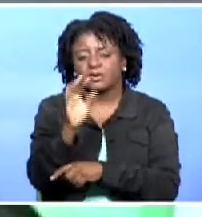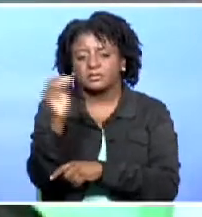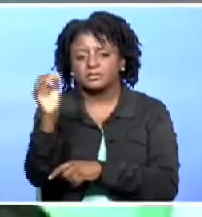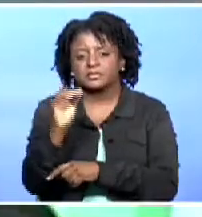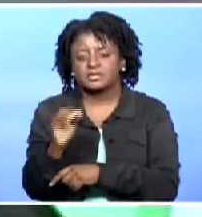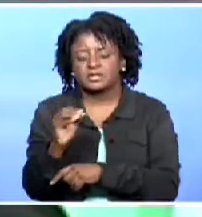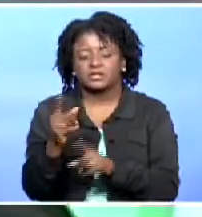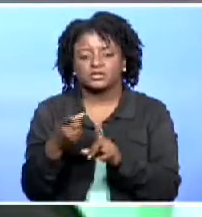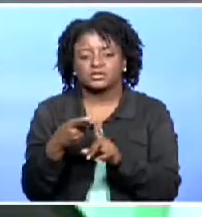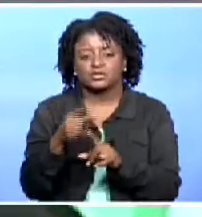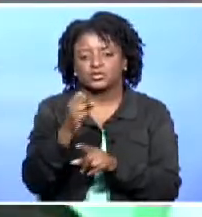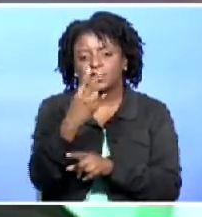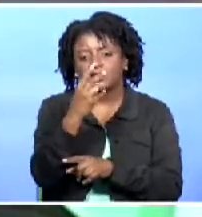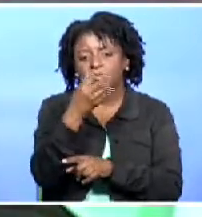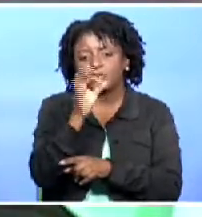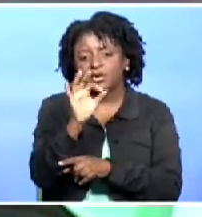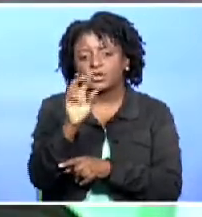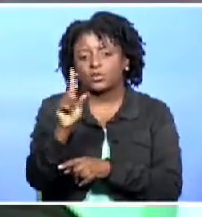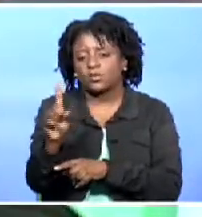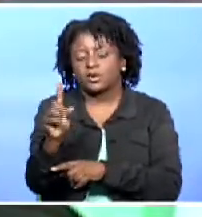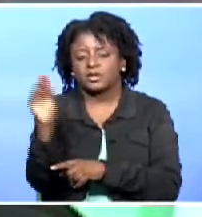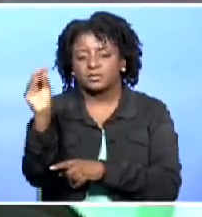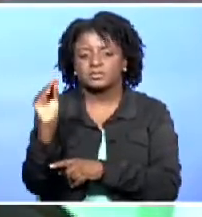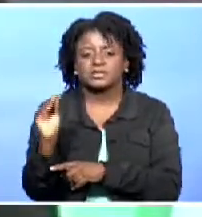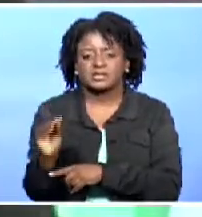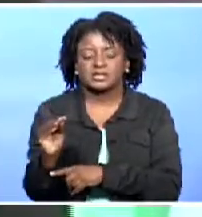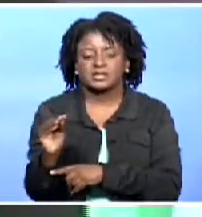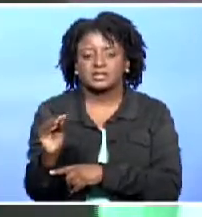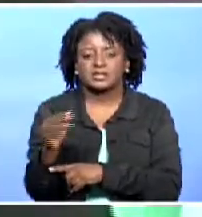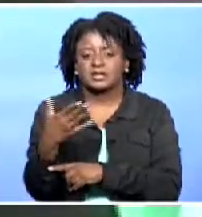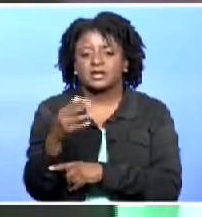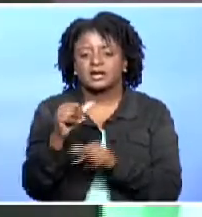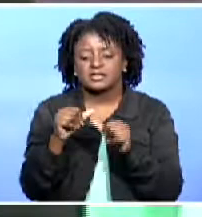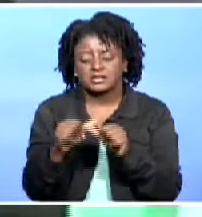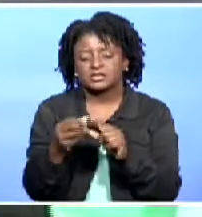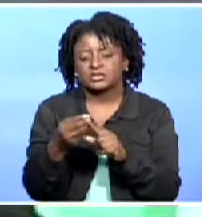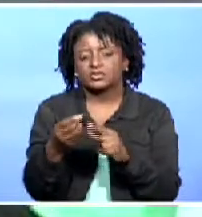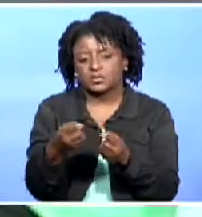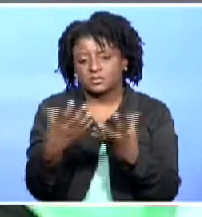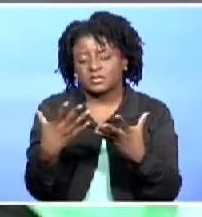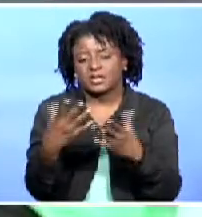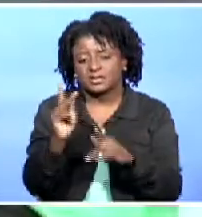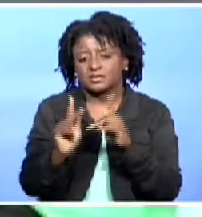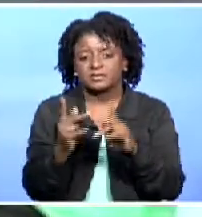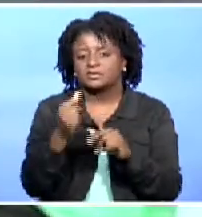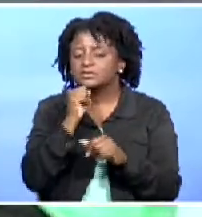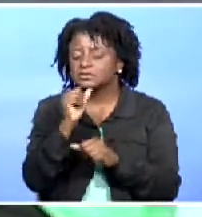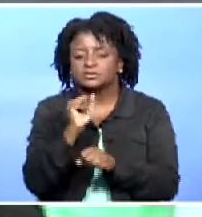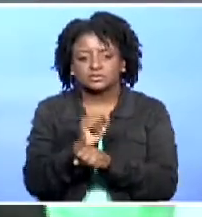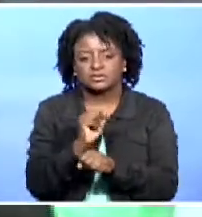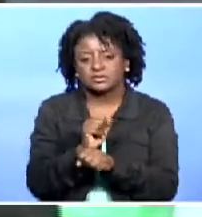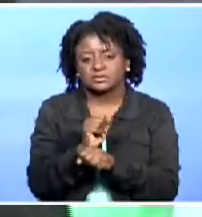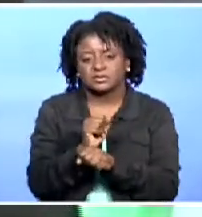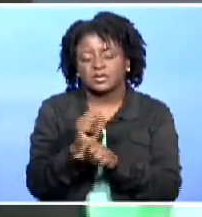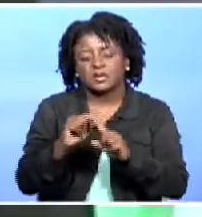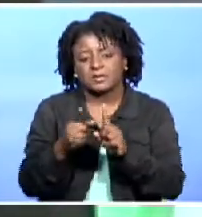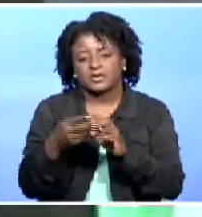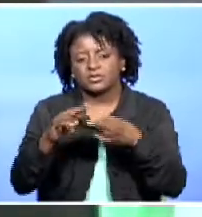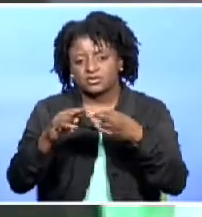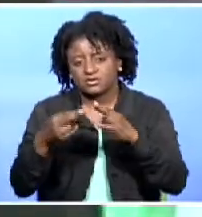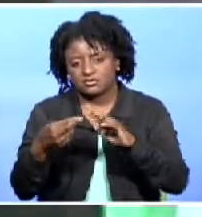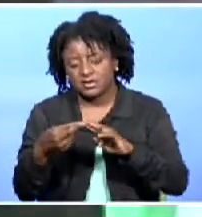to 12.1%. There are still too many unemployed, but the